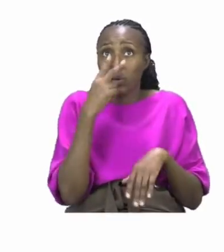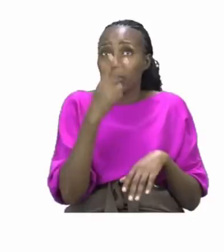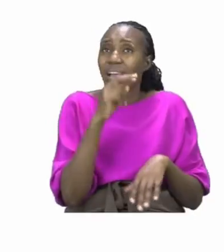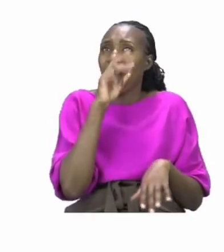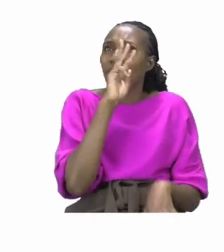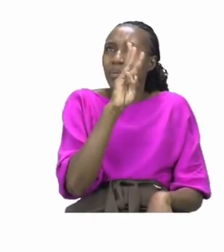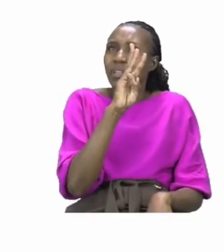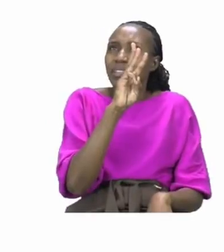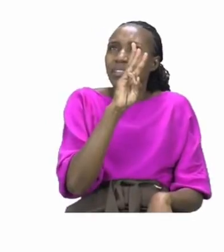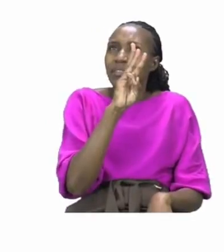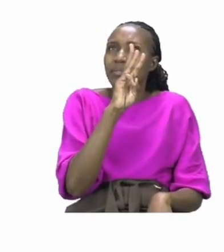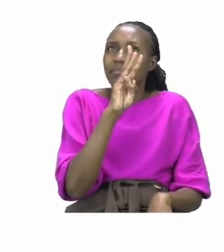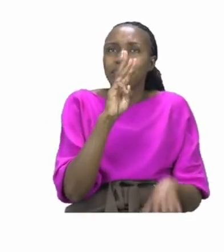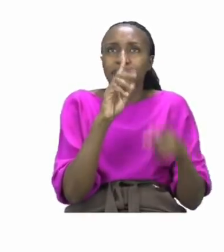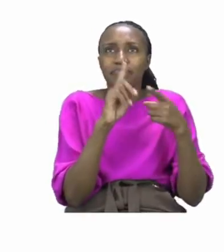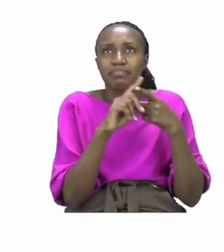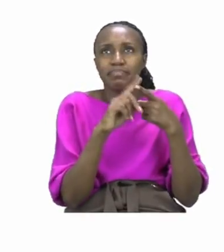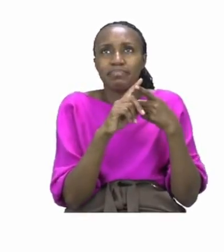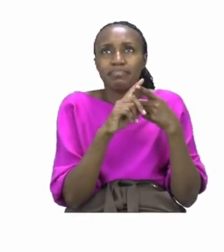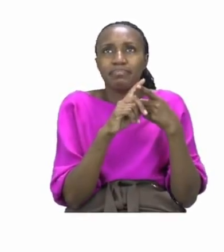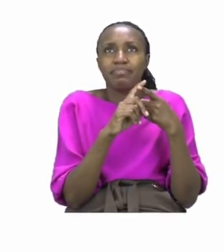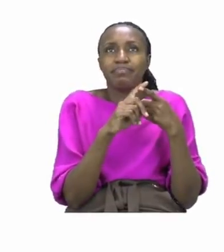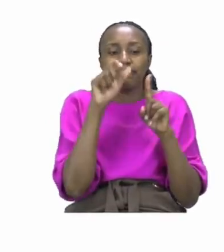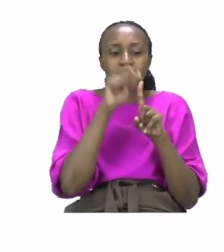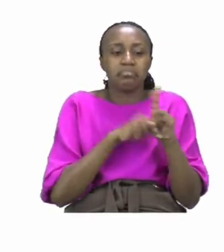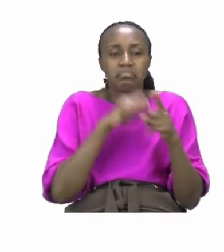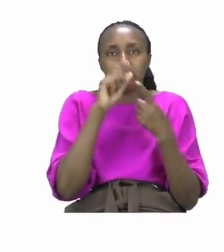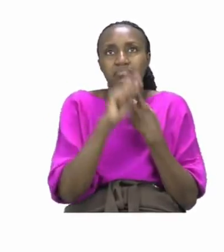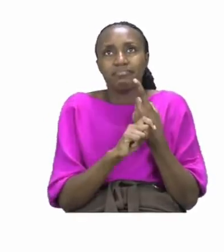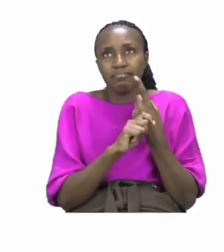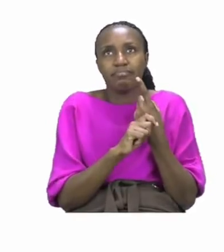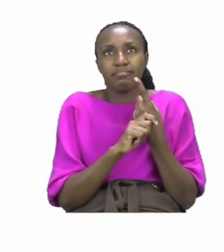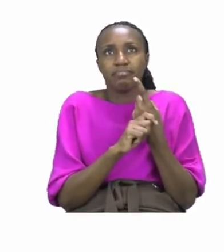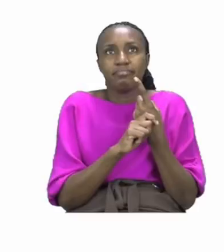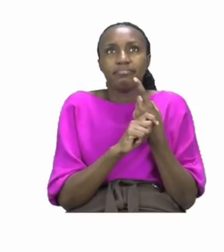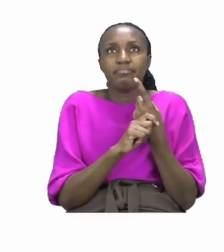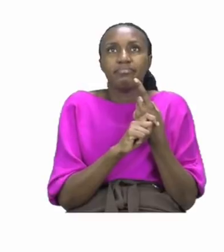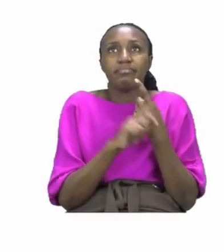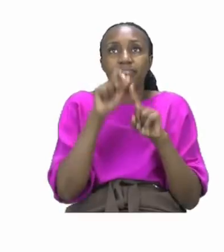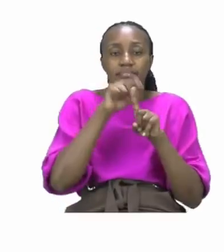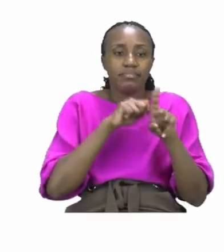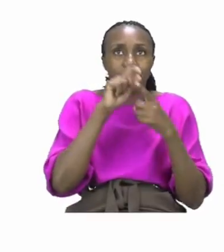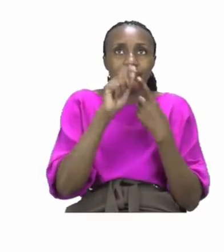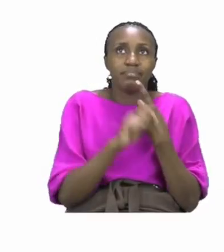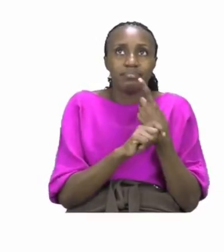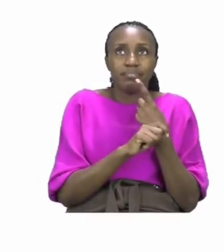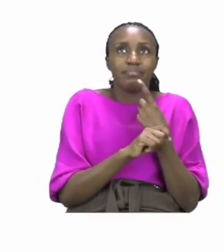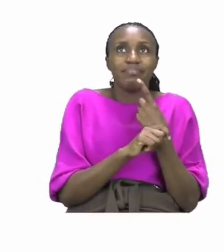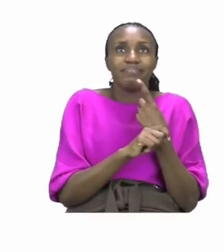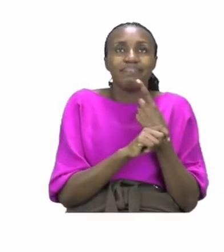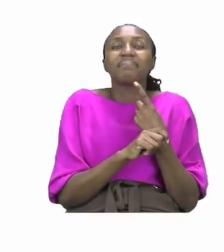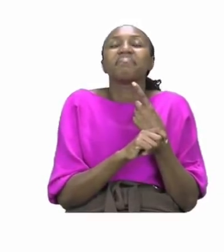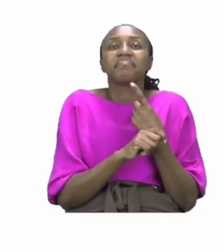of fruits. The first fruit is a banana. Everybody, let's say